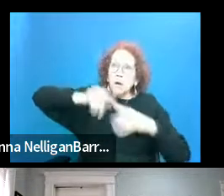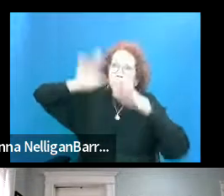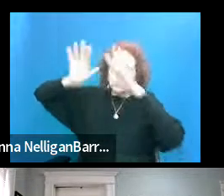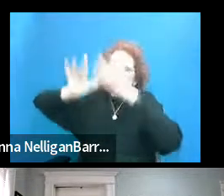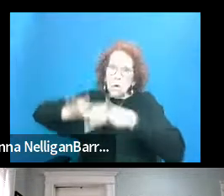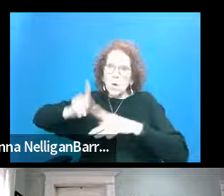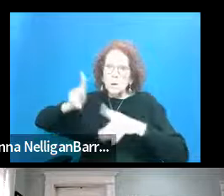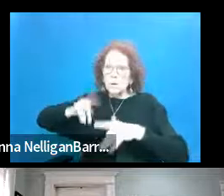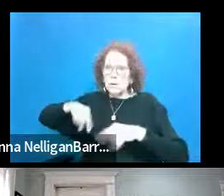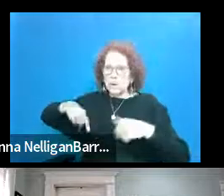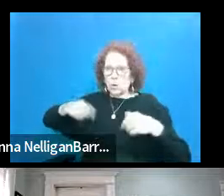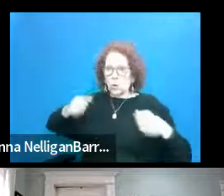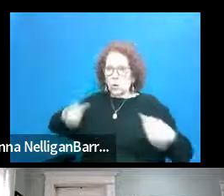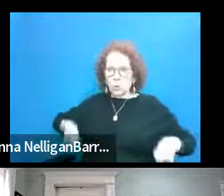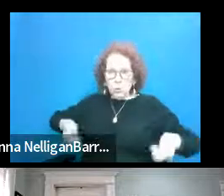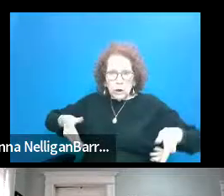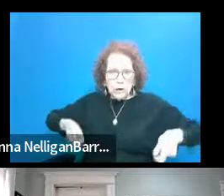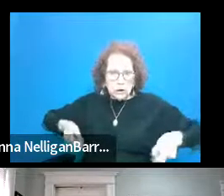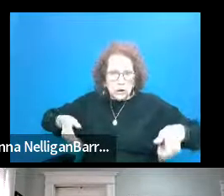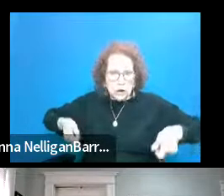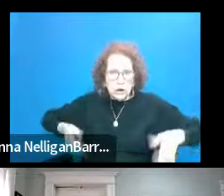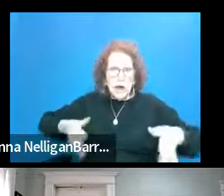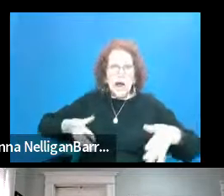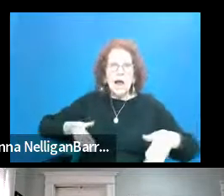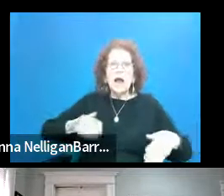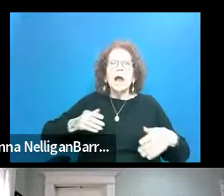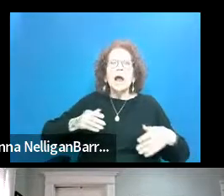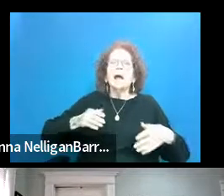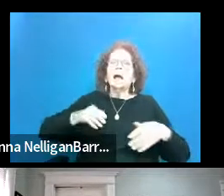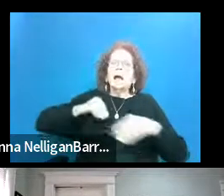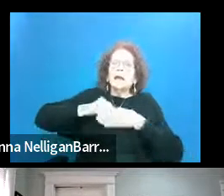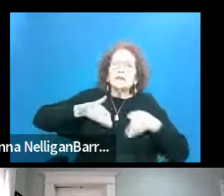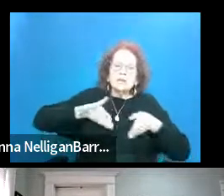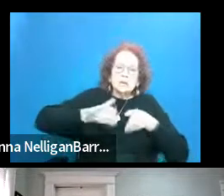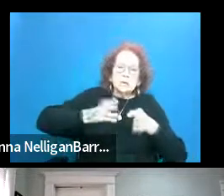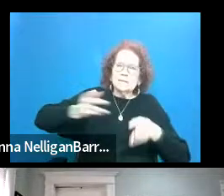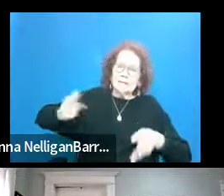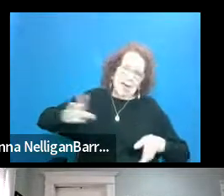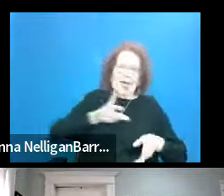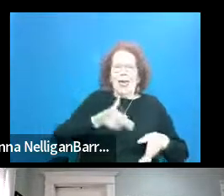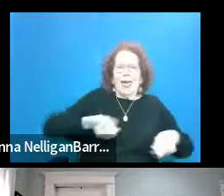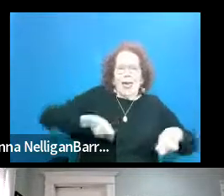the street. It's absolutely not safe. Yeah, I get it.